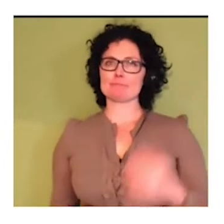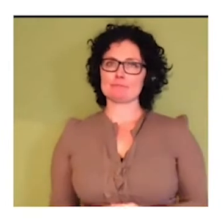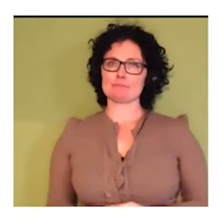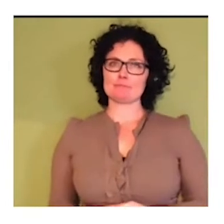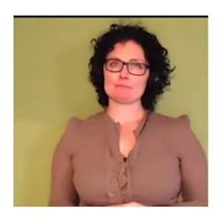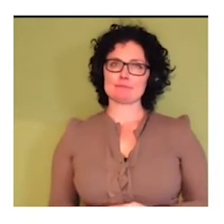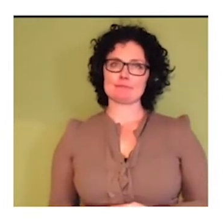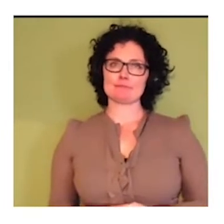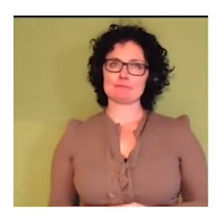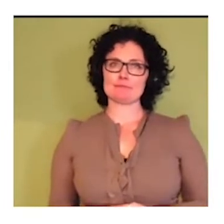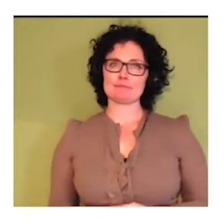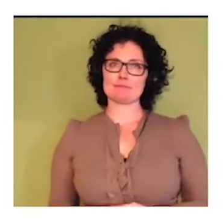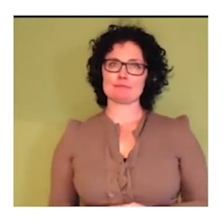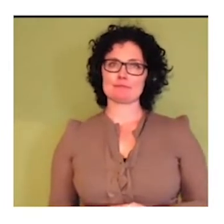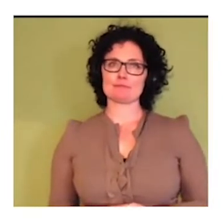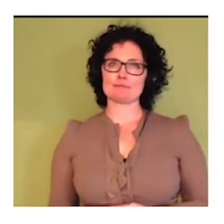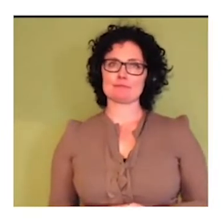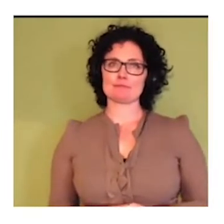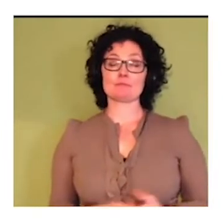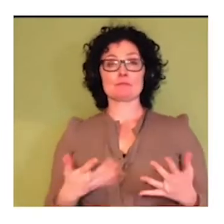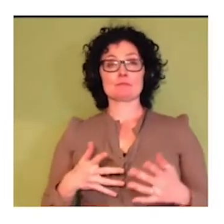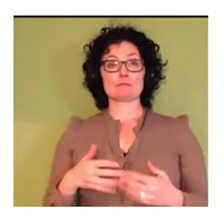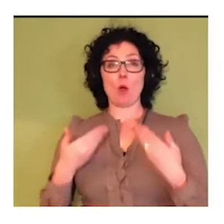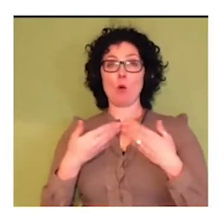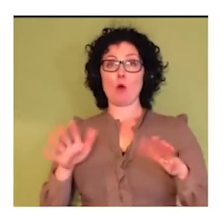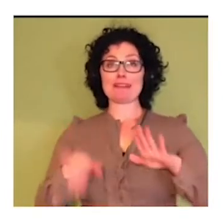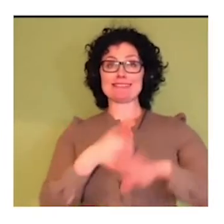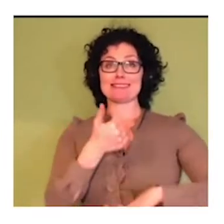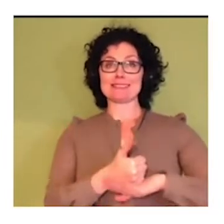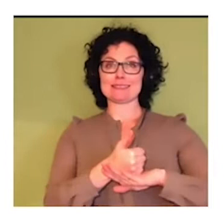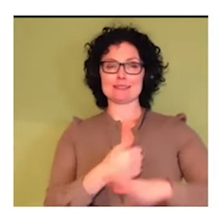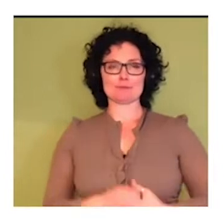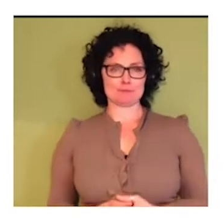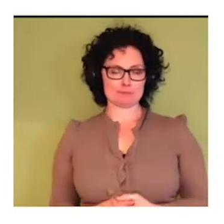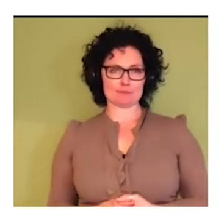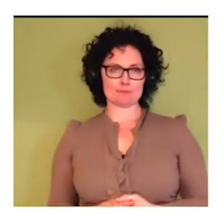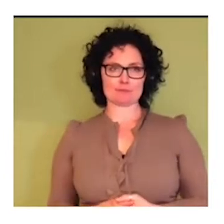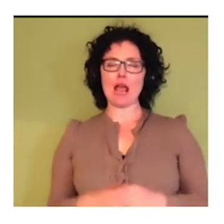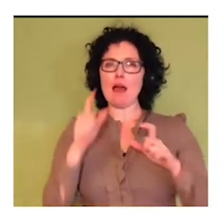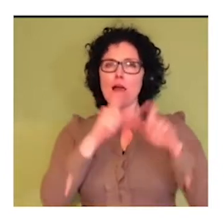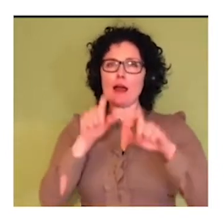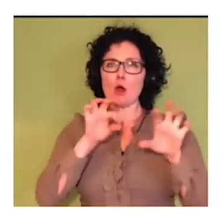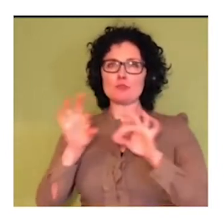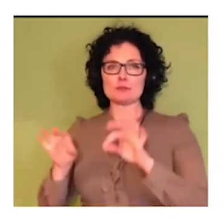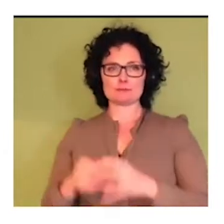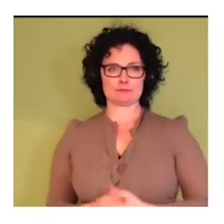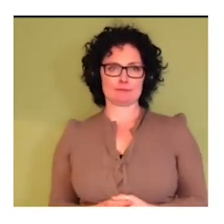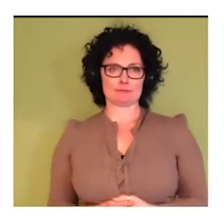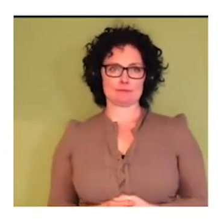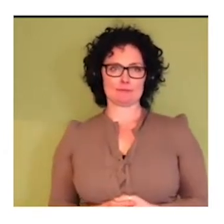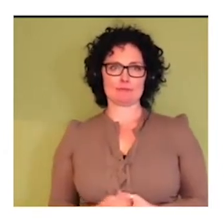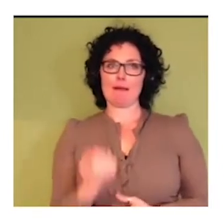Okay, let's go into settings to see what options I have for changing the colours. The first option is called